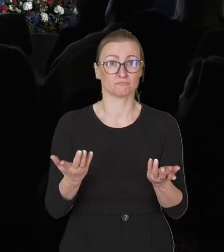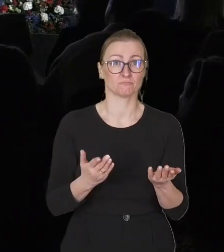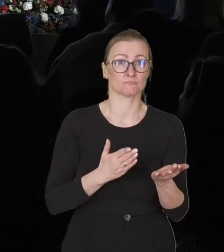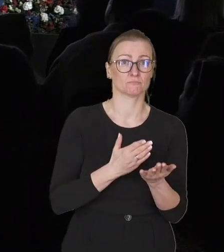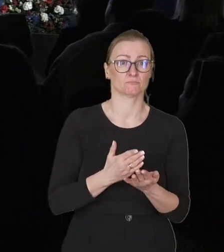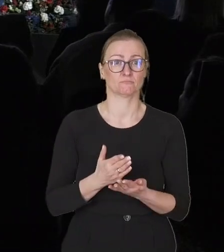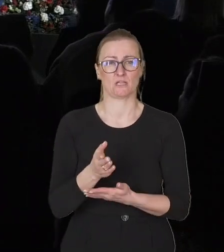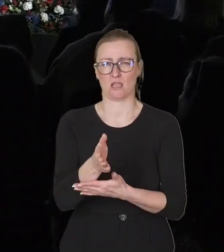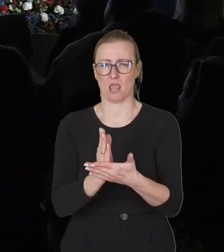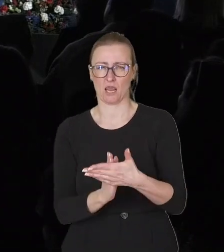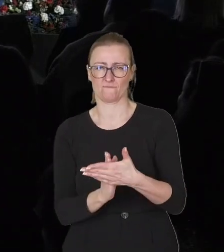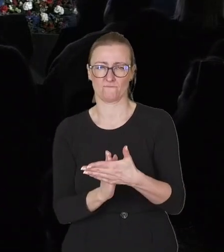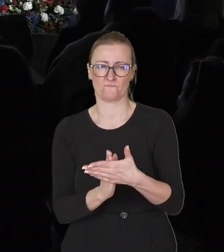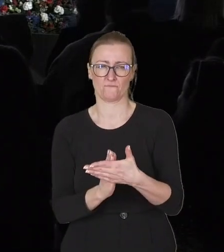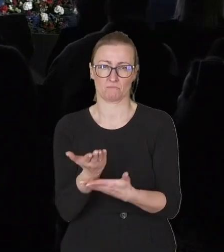question posted on